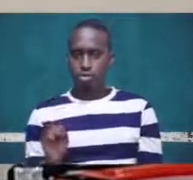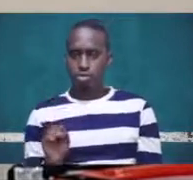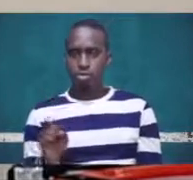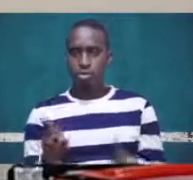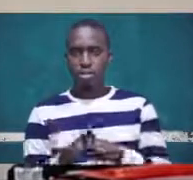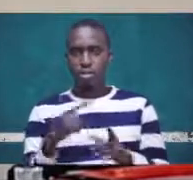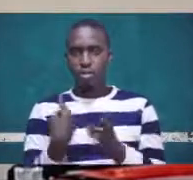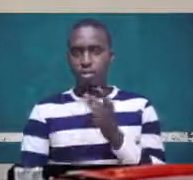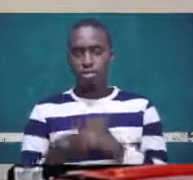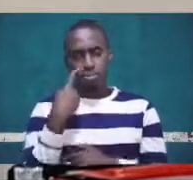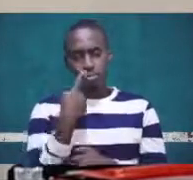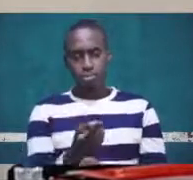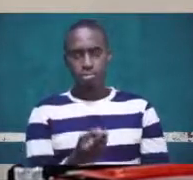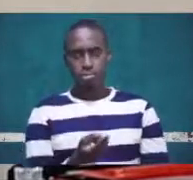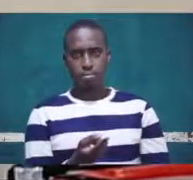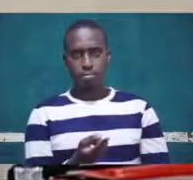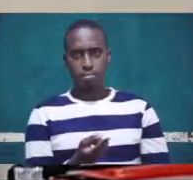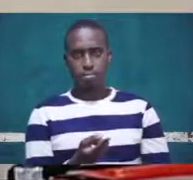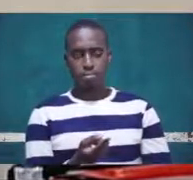That's what we want to look at today.